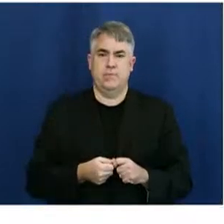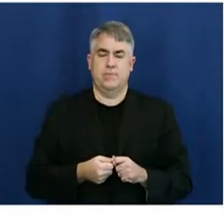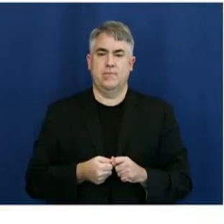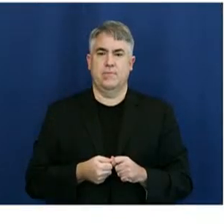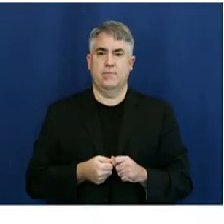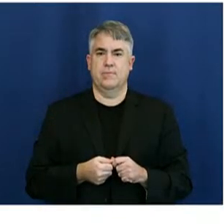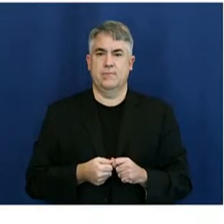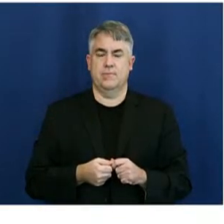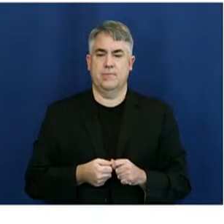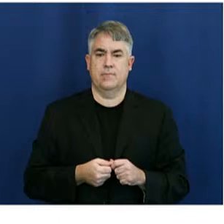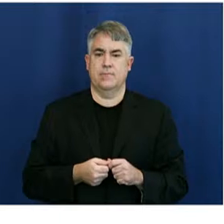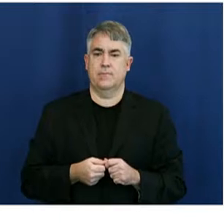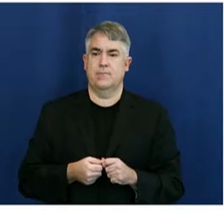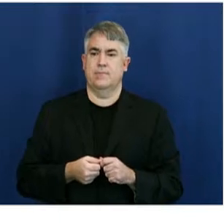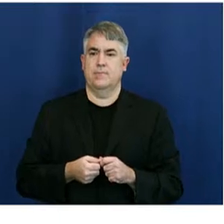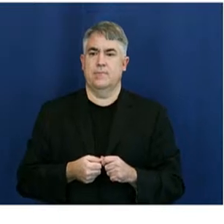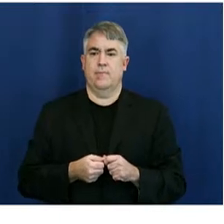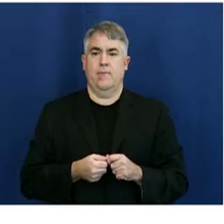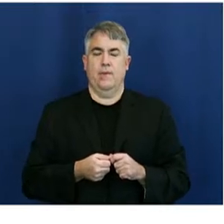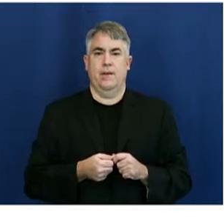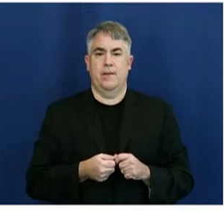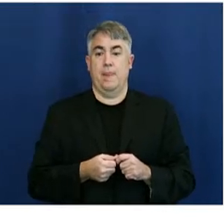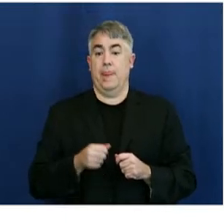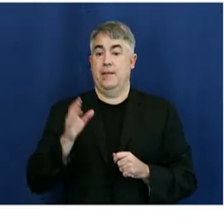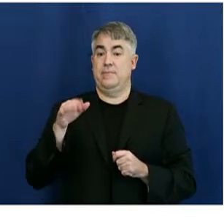right here is just an update on our vaccine supply.